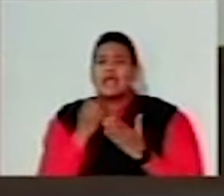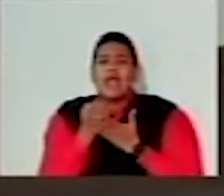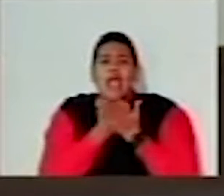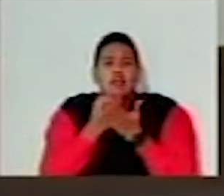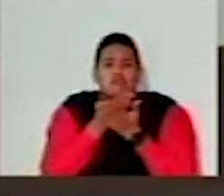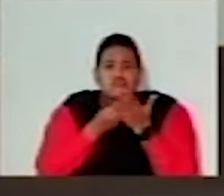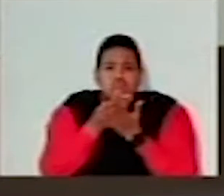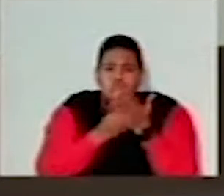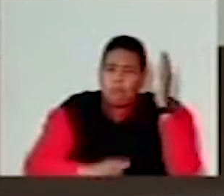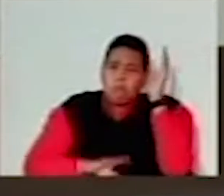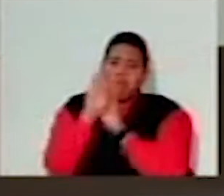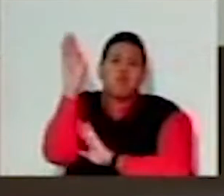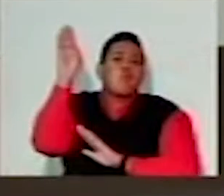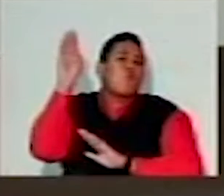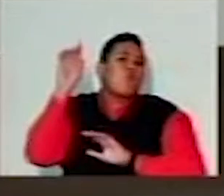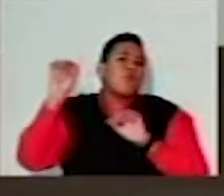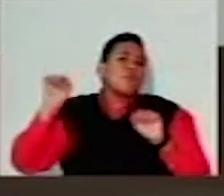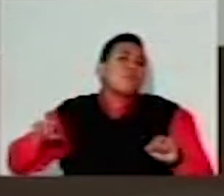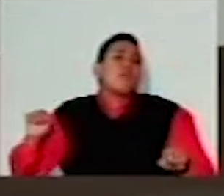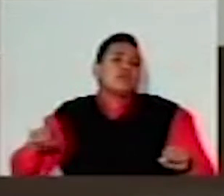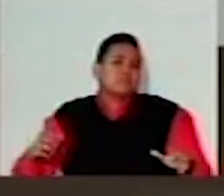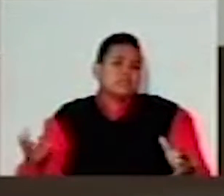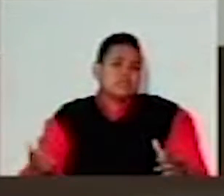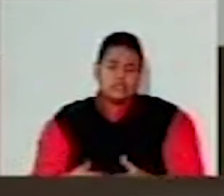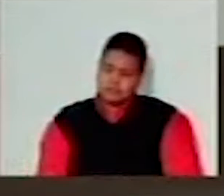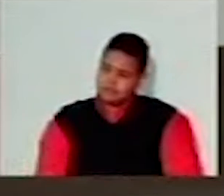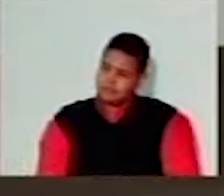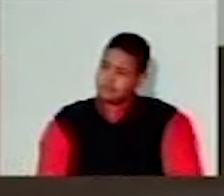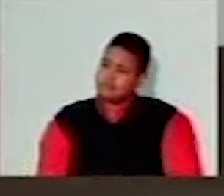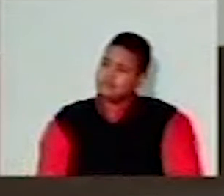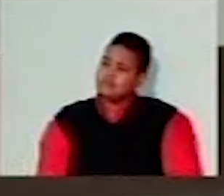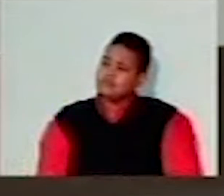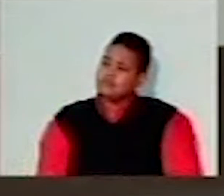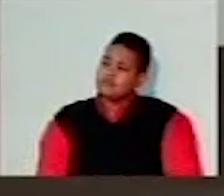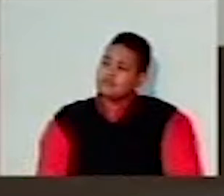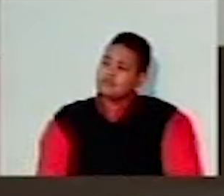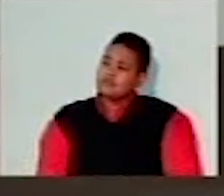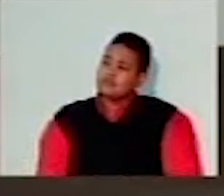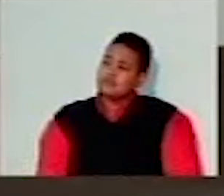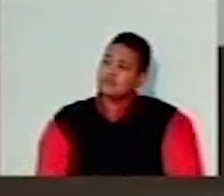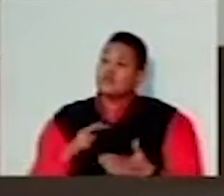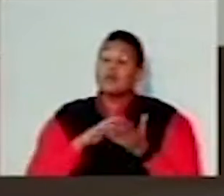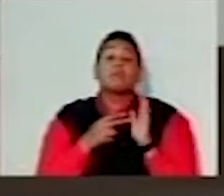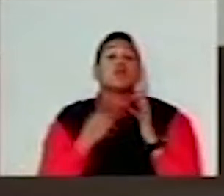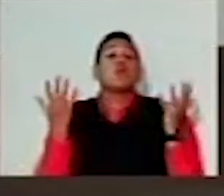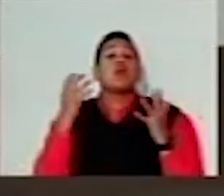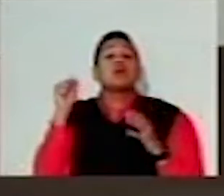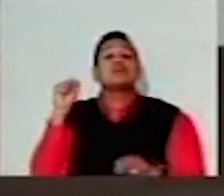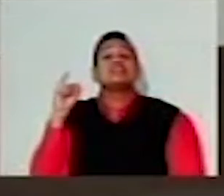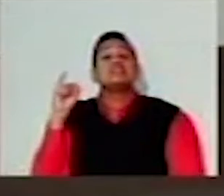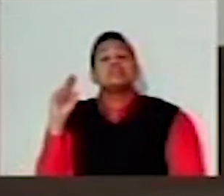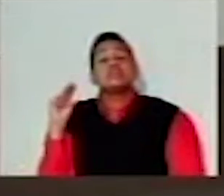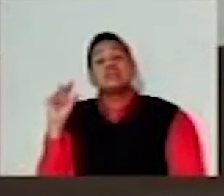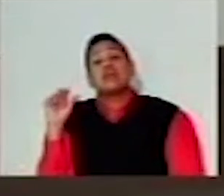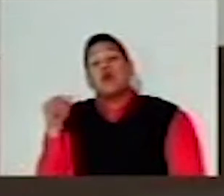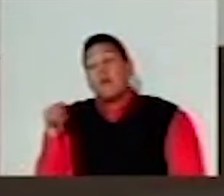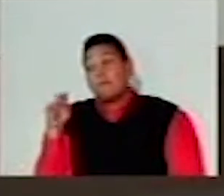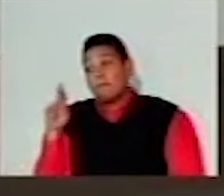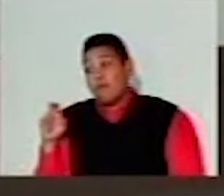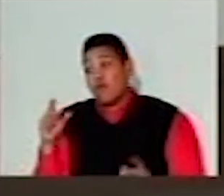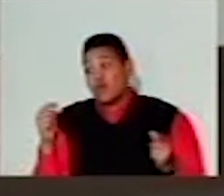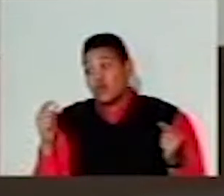economic growth potential. In essence, Mr. Speaker, what Singapore has done, when big